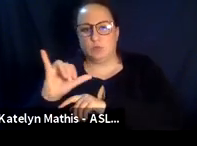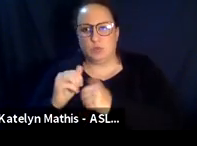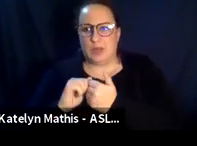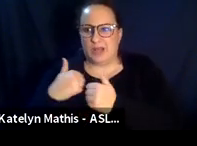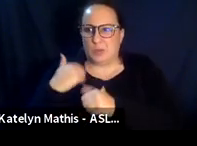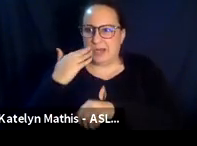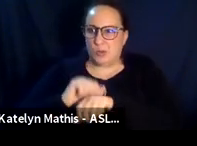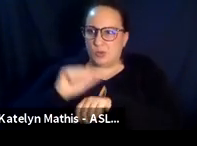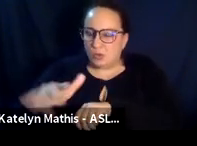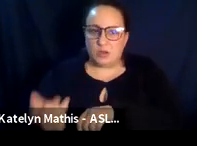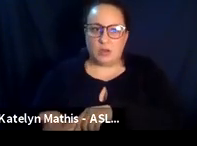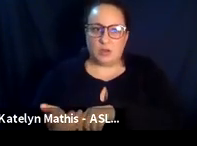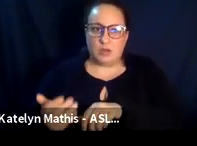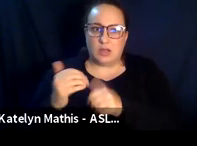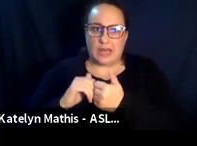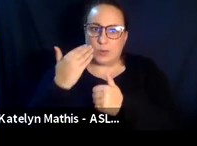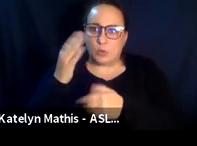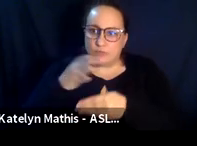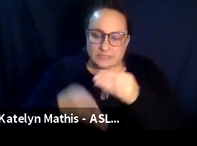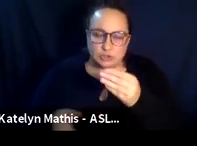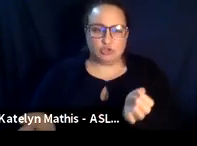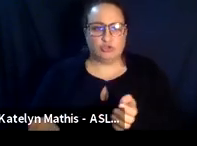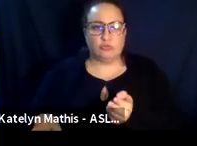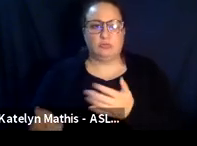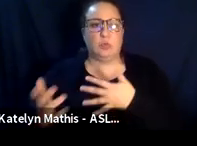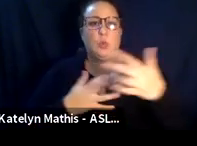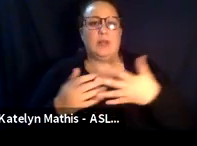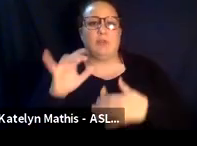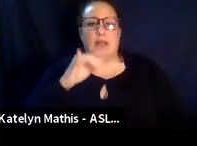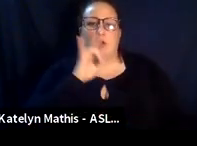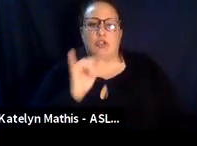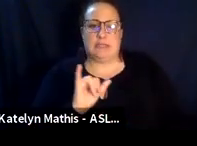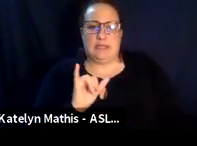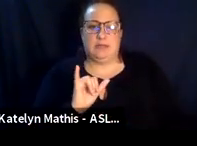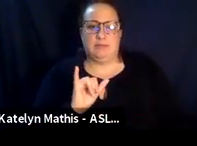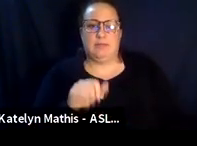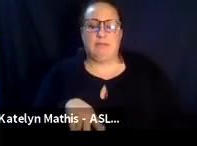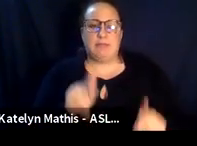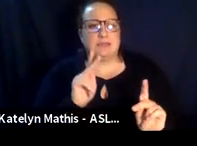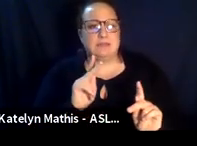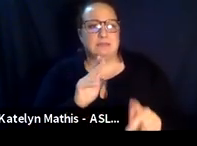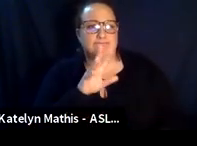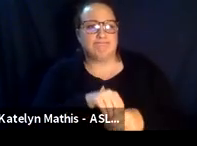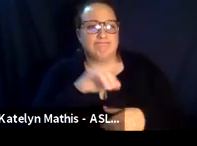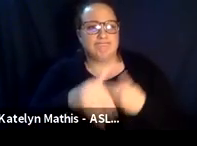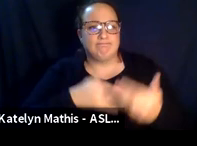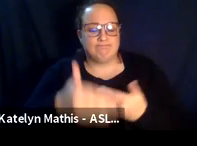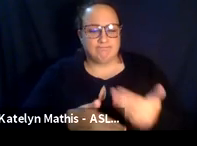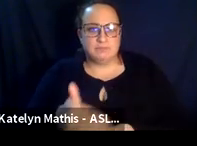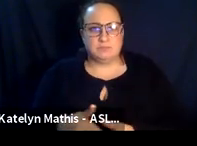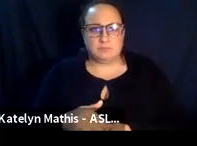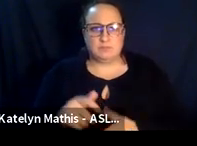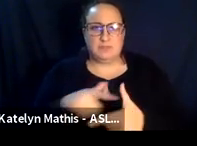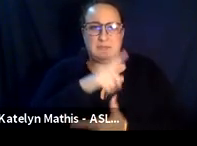How are you going to know it's done? Whatever that looks like, let them be a part of that process, and then